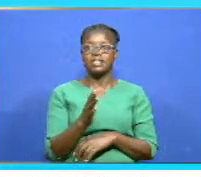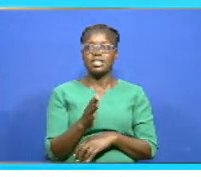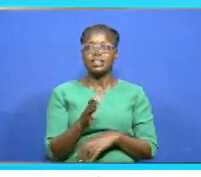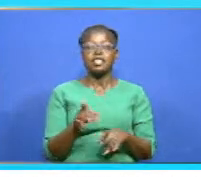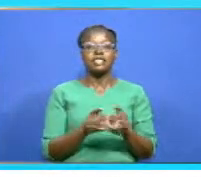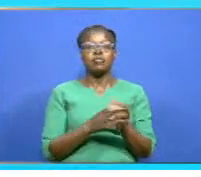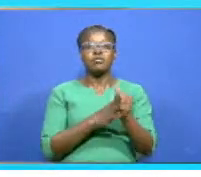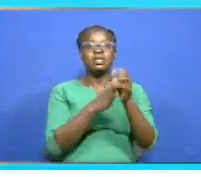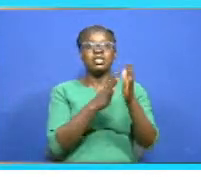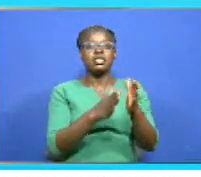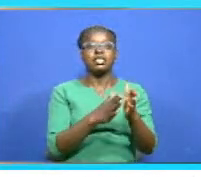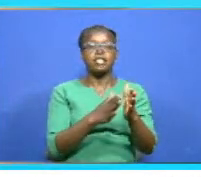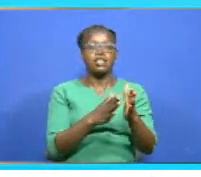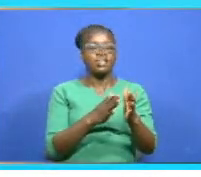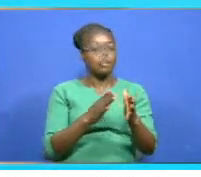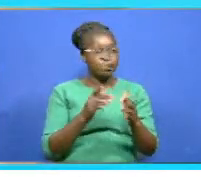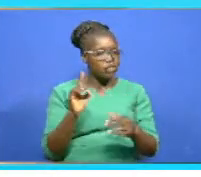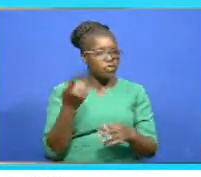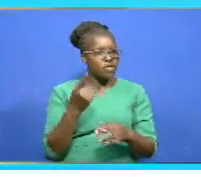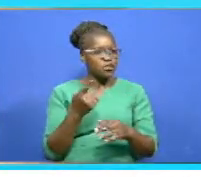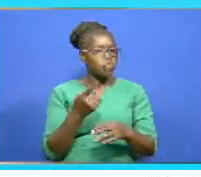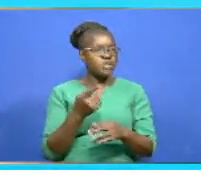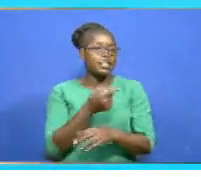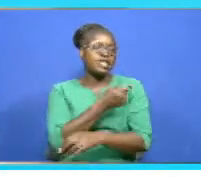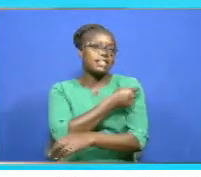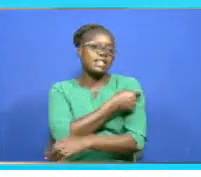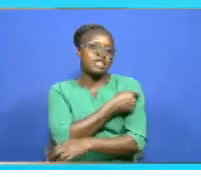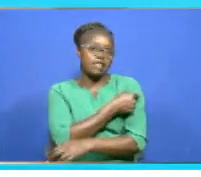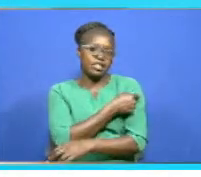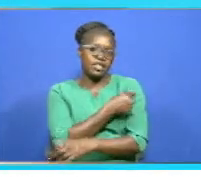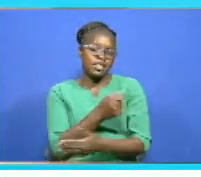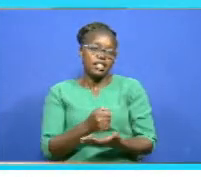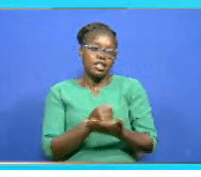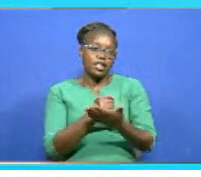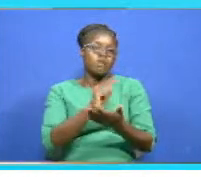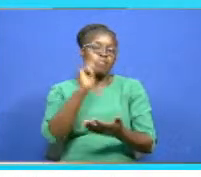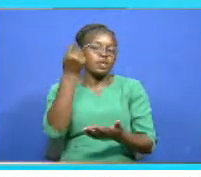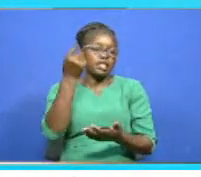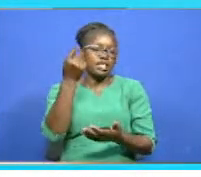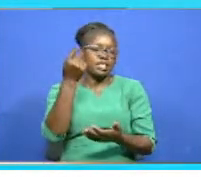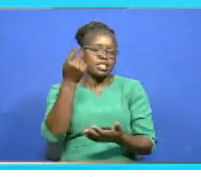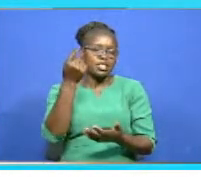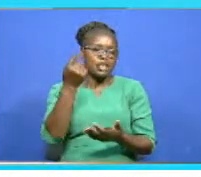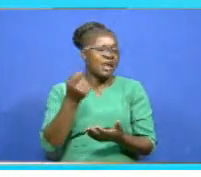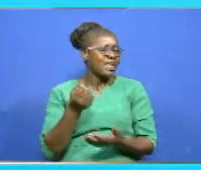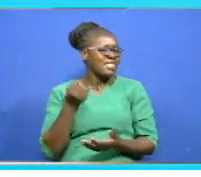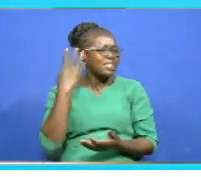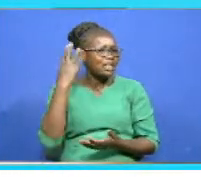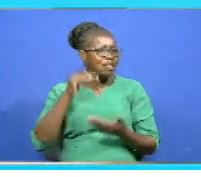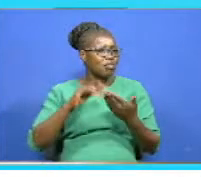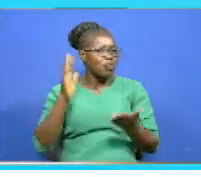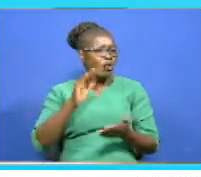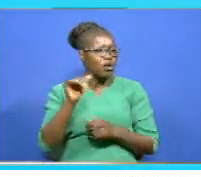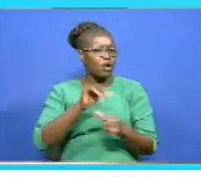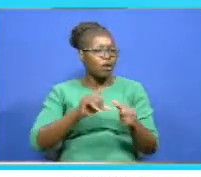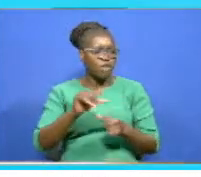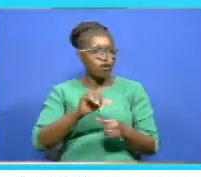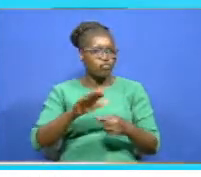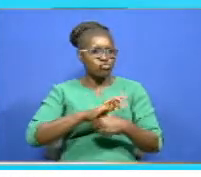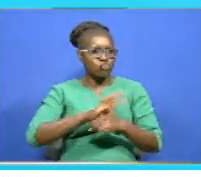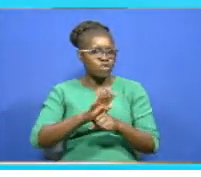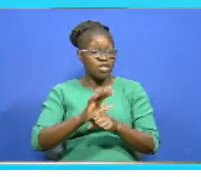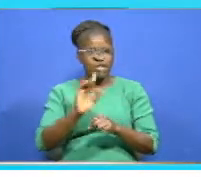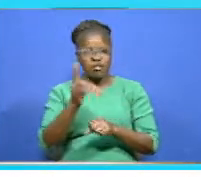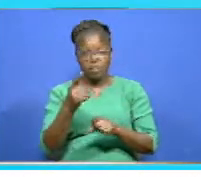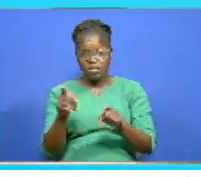our leaders to be on the forefront to actually help Kenyans understand more about this vaccine, and also being the first also to receive the